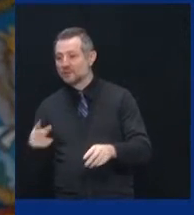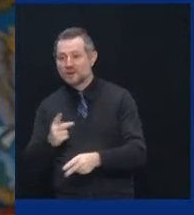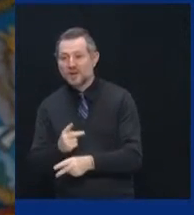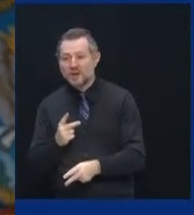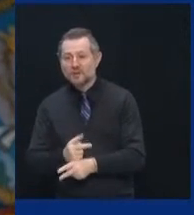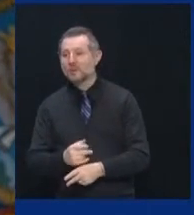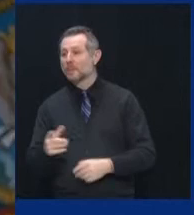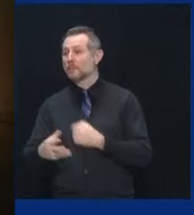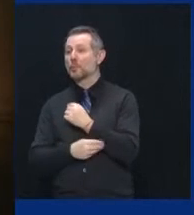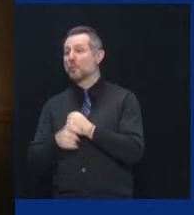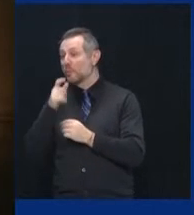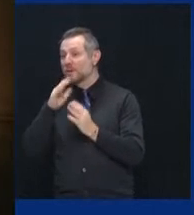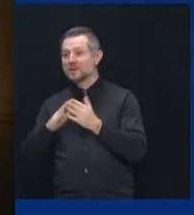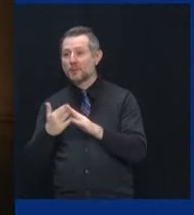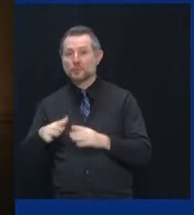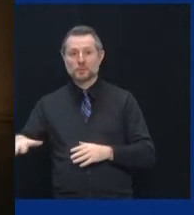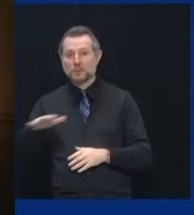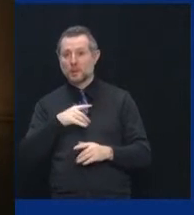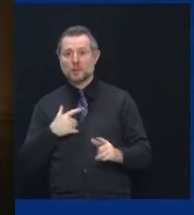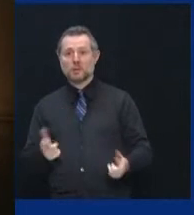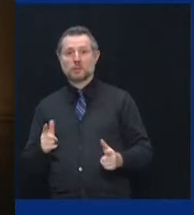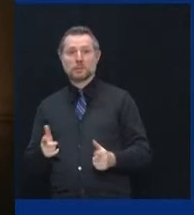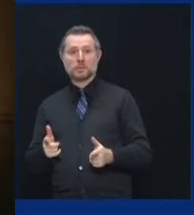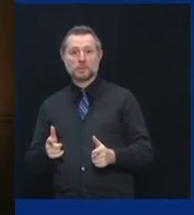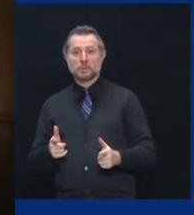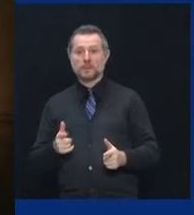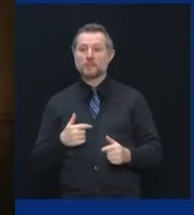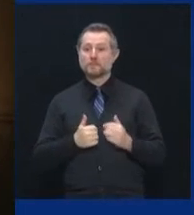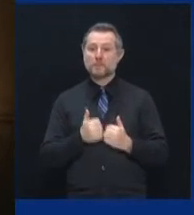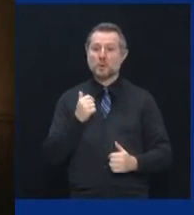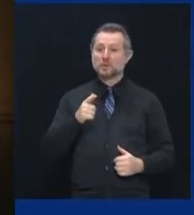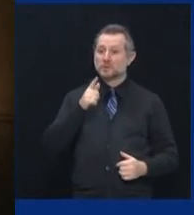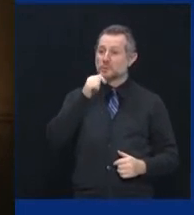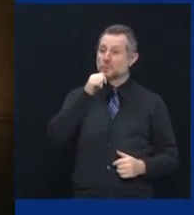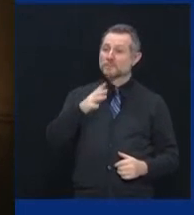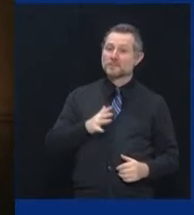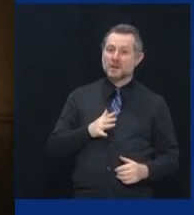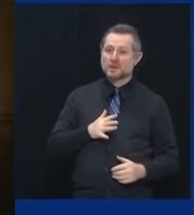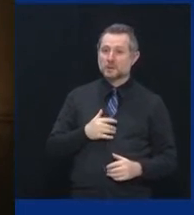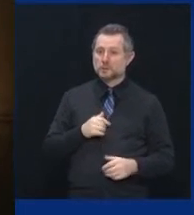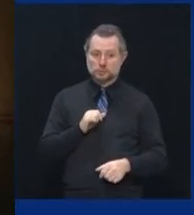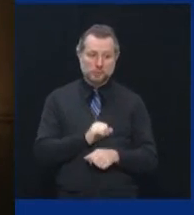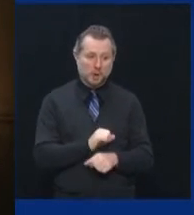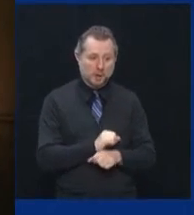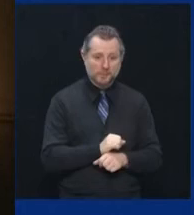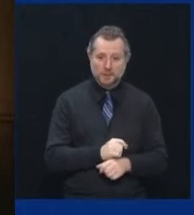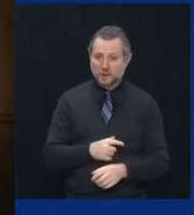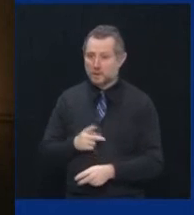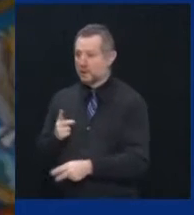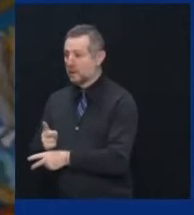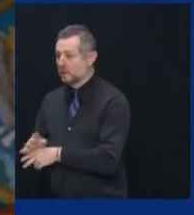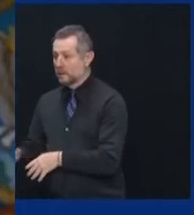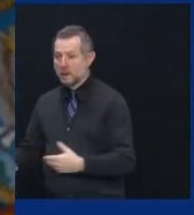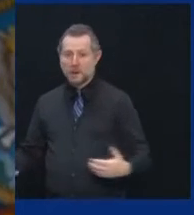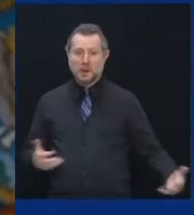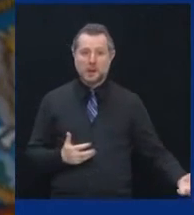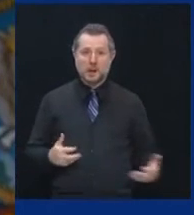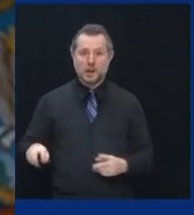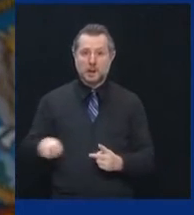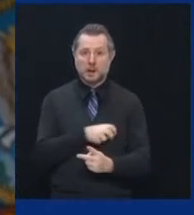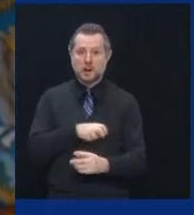force caregivers, primarily women, to choose between putting food on the table and caring for their children. That's the